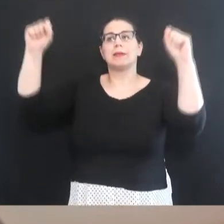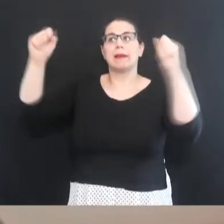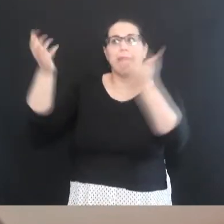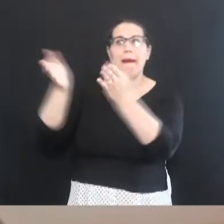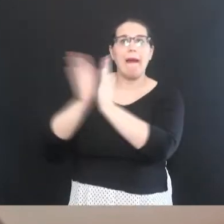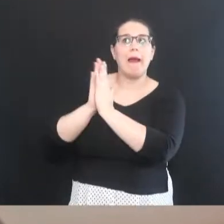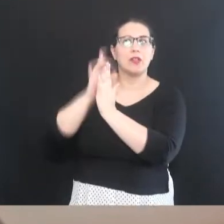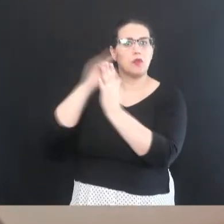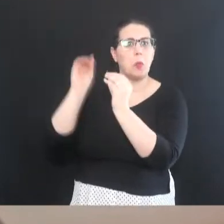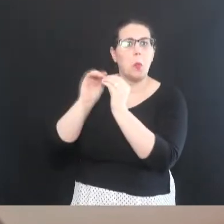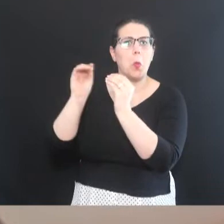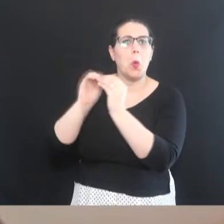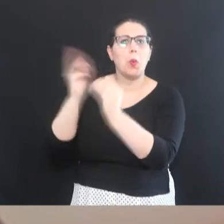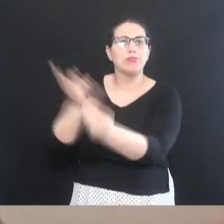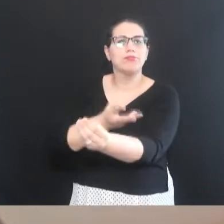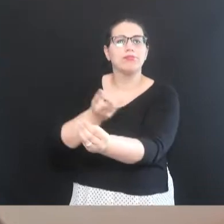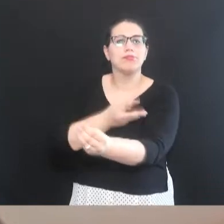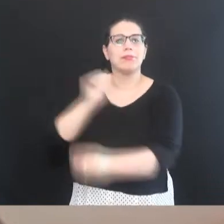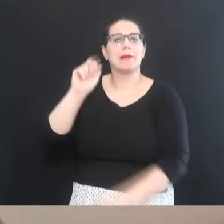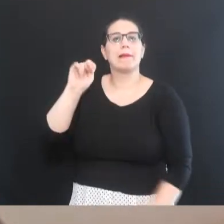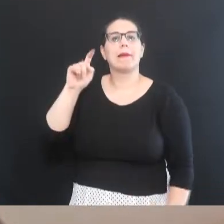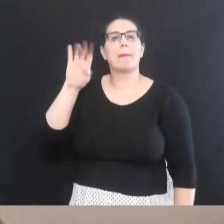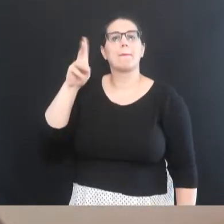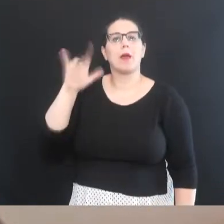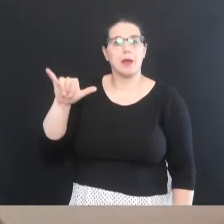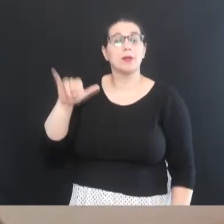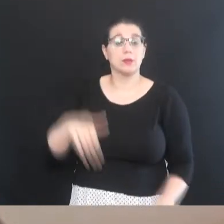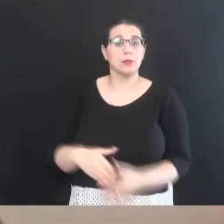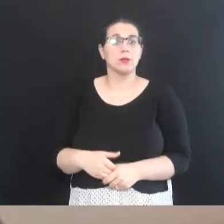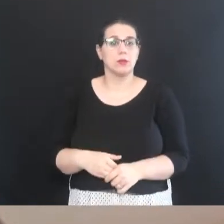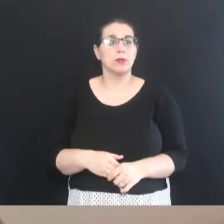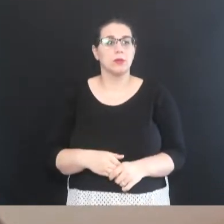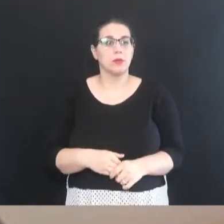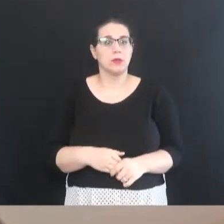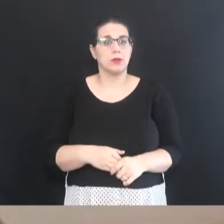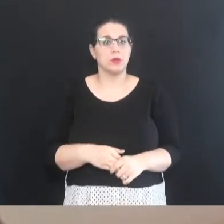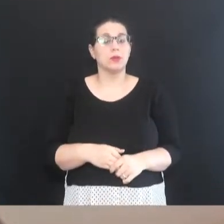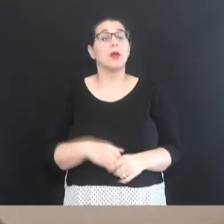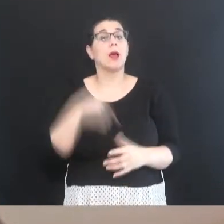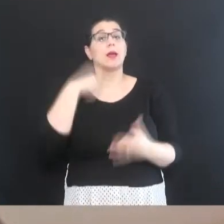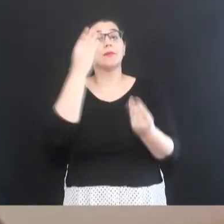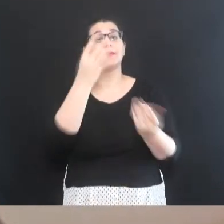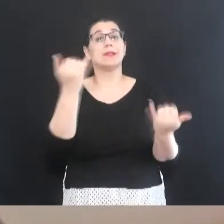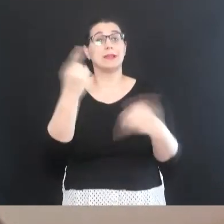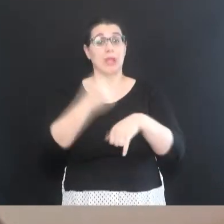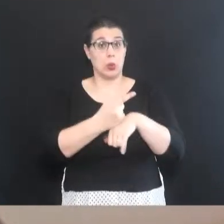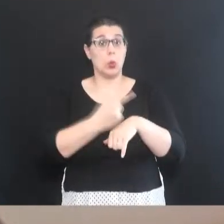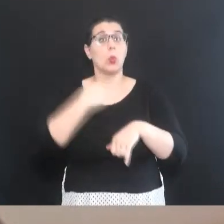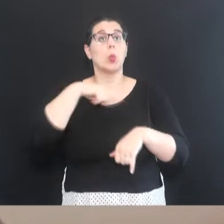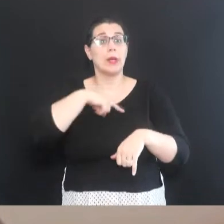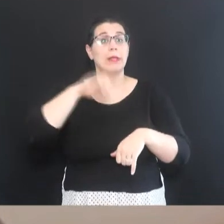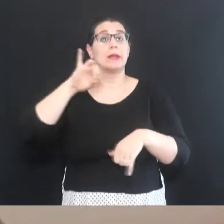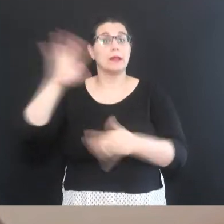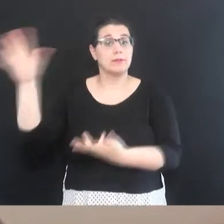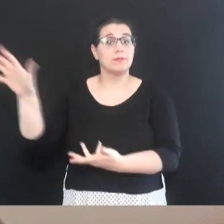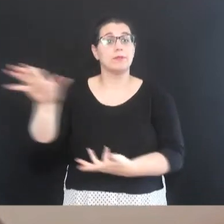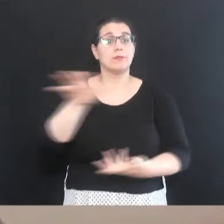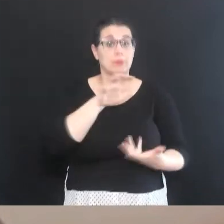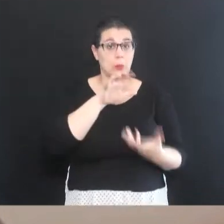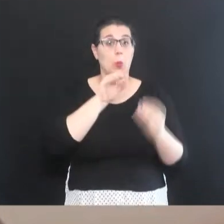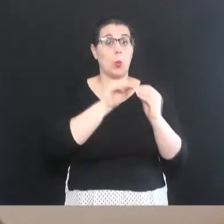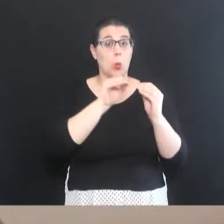antibodies. What I can update you on today is that we continue to ask for, and we have demonstrated the demand for